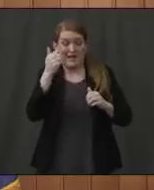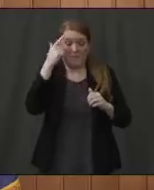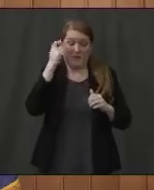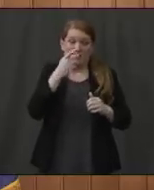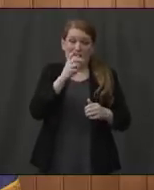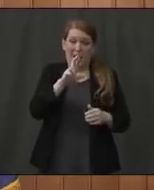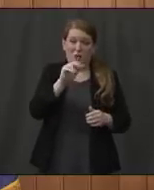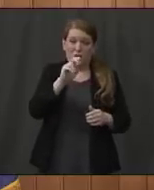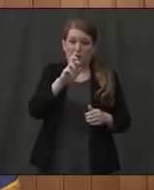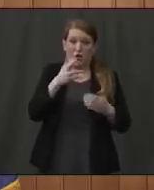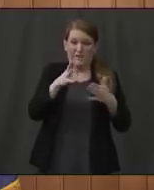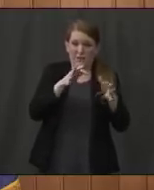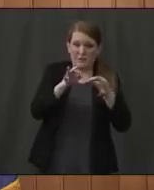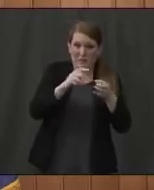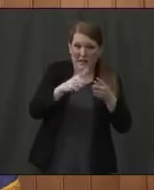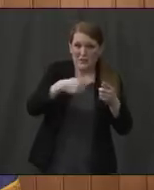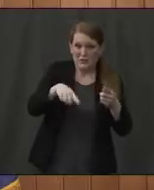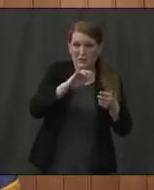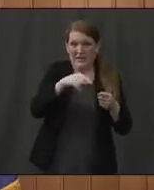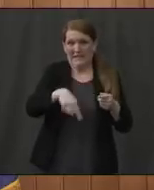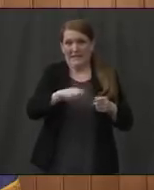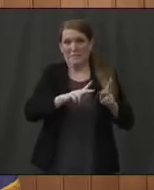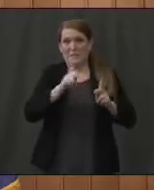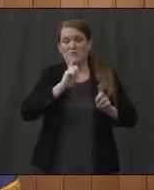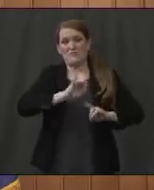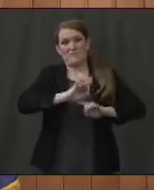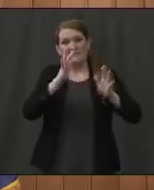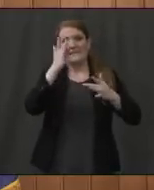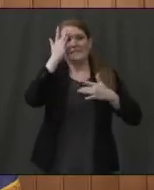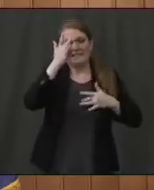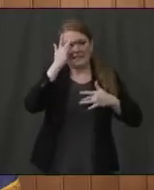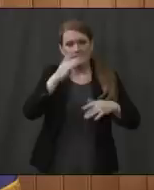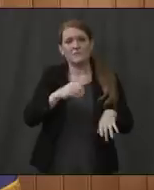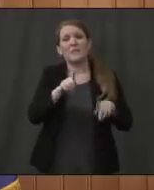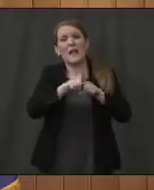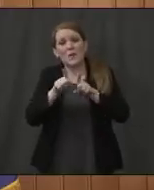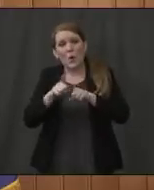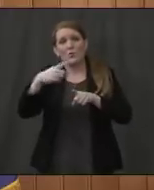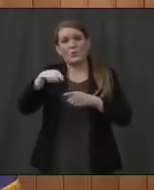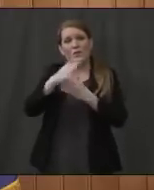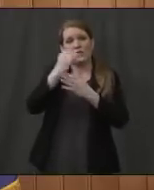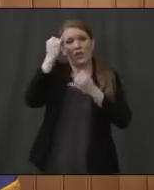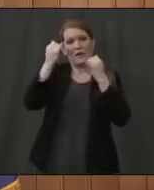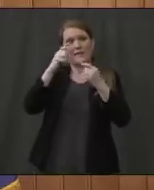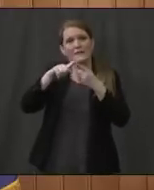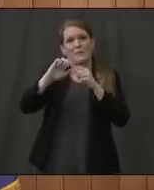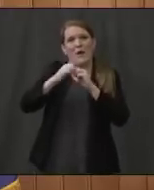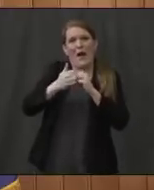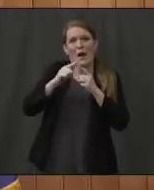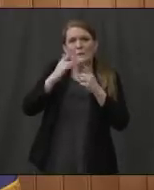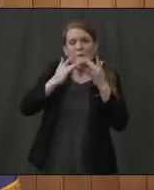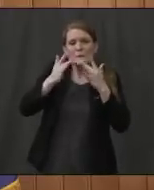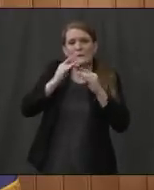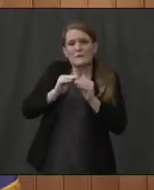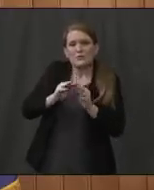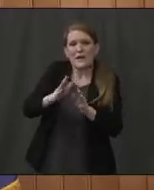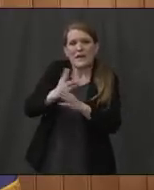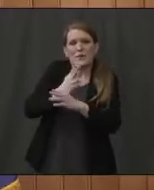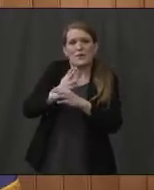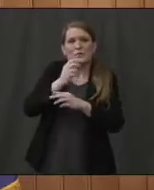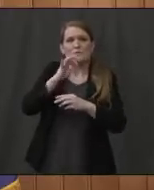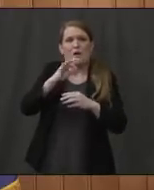conserving supplies, because we are concerned about our supply of PPE. And now that we move into this next phase where we're going to